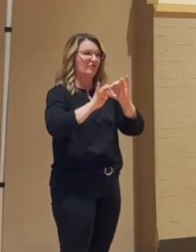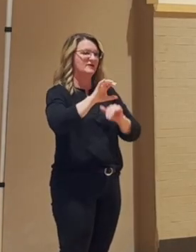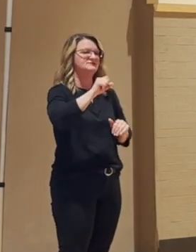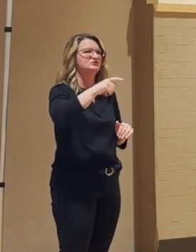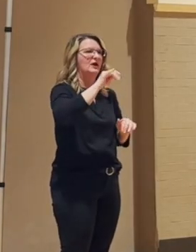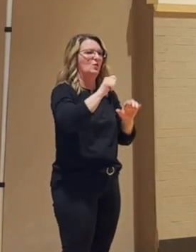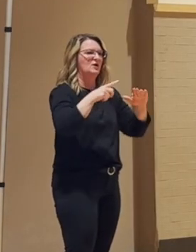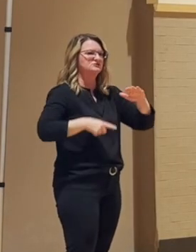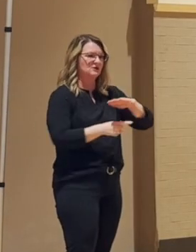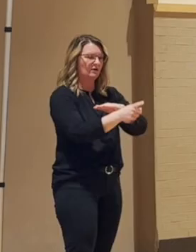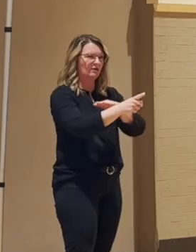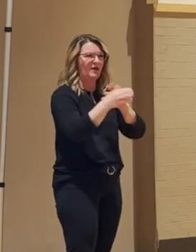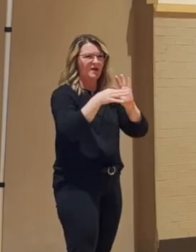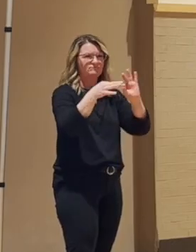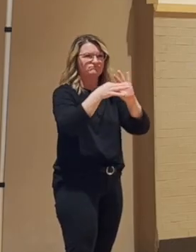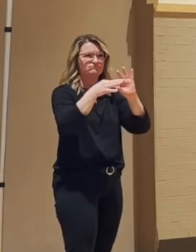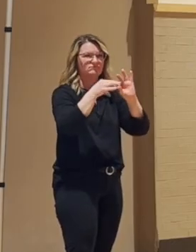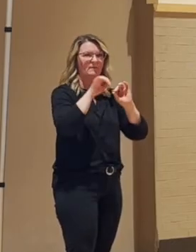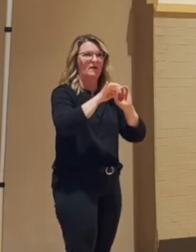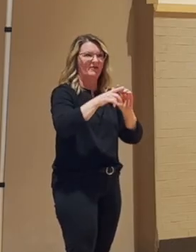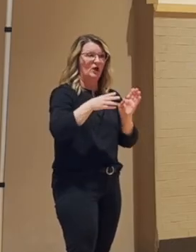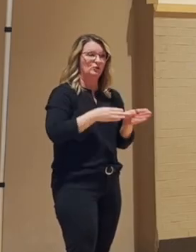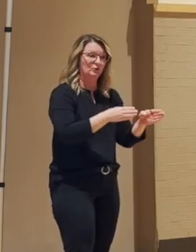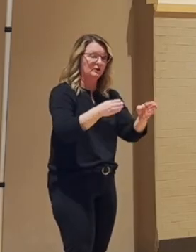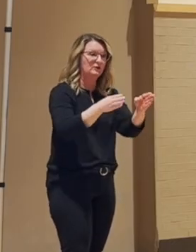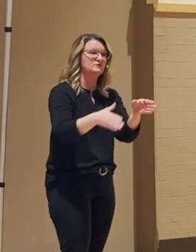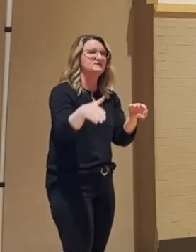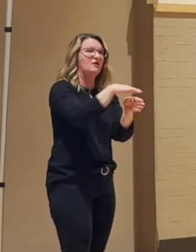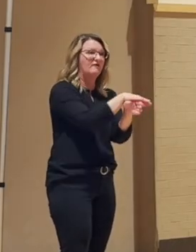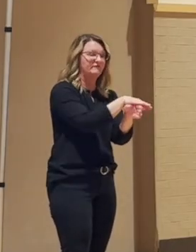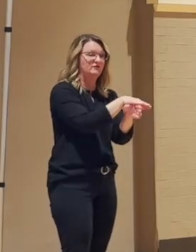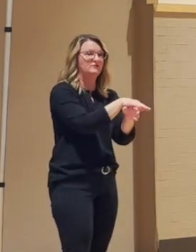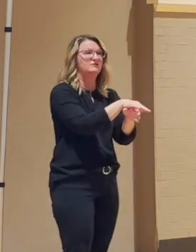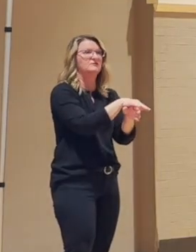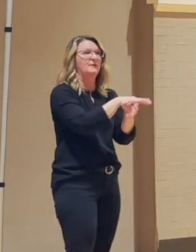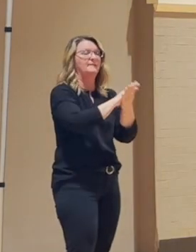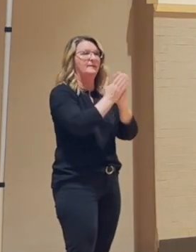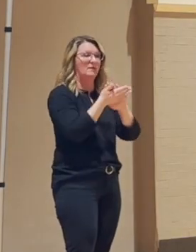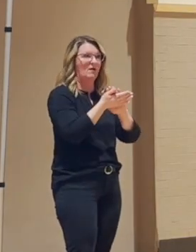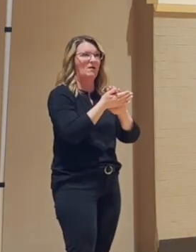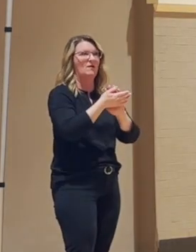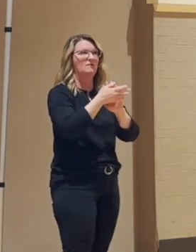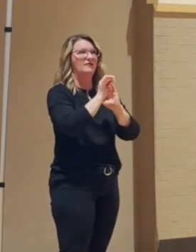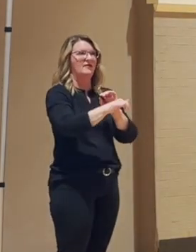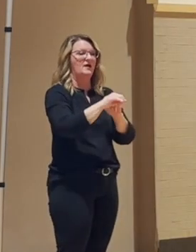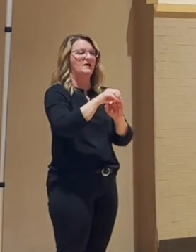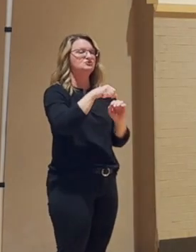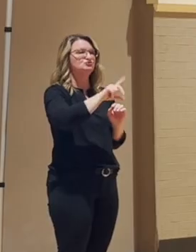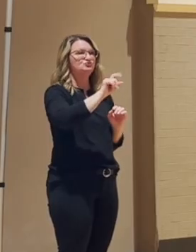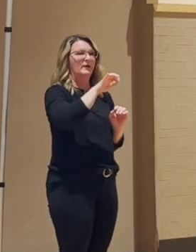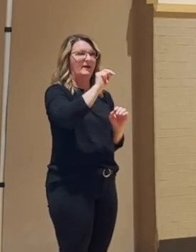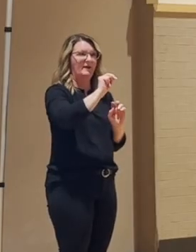I spoke a little bit about the Scajaquada Creek being covered and turned into what we call the Scajaquada Drain. Well,